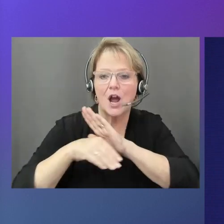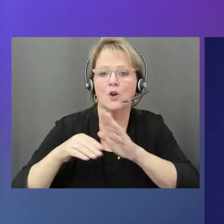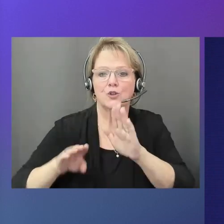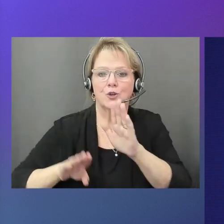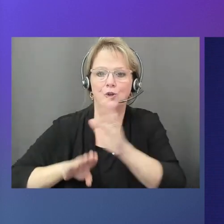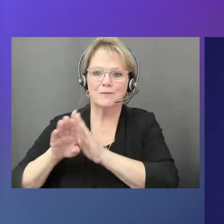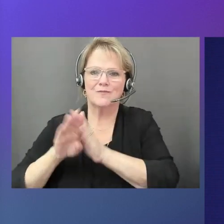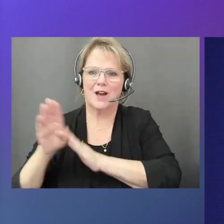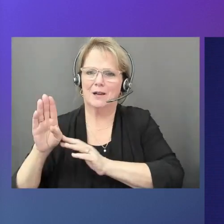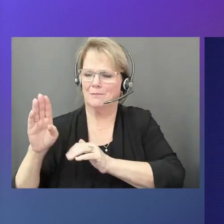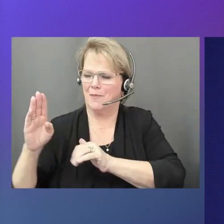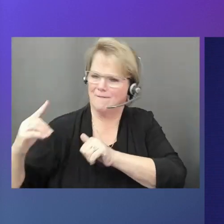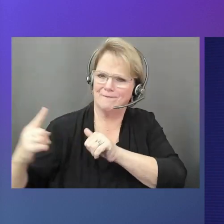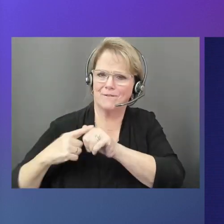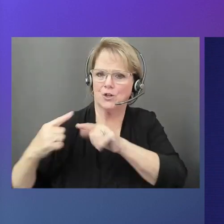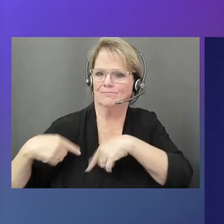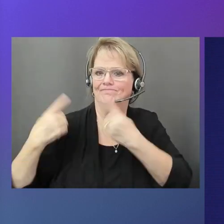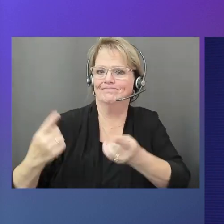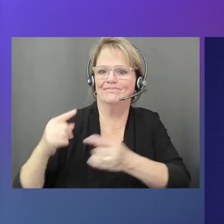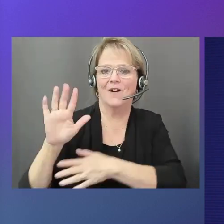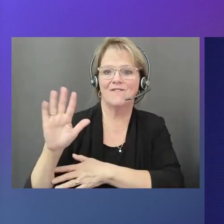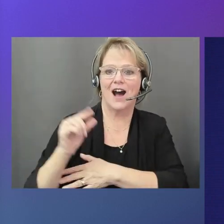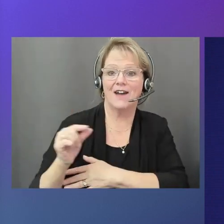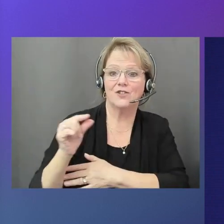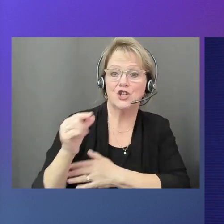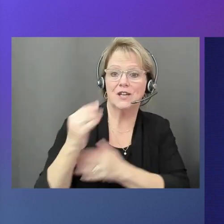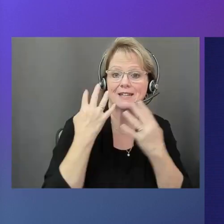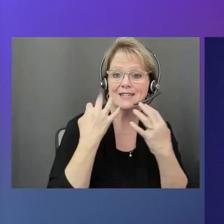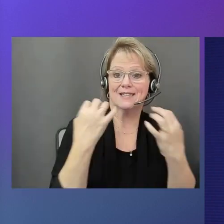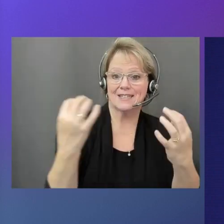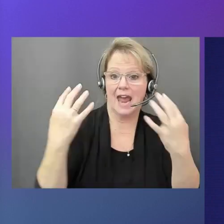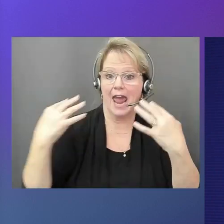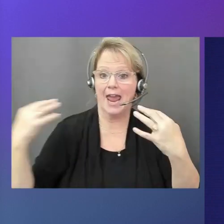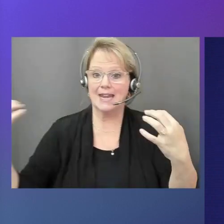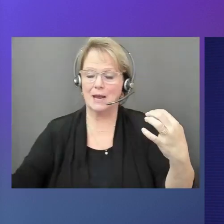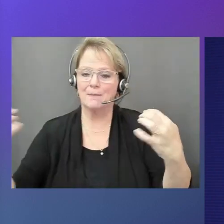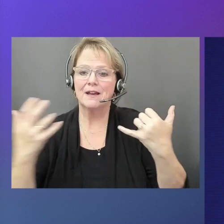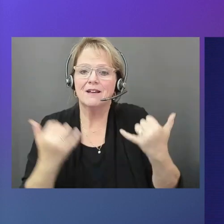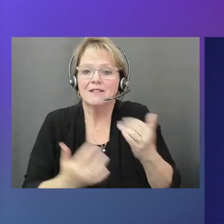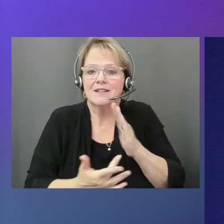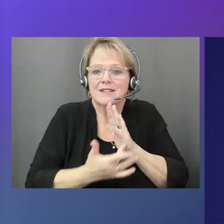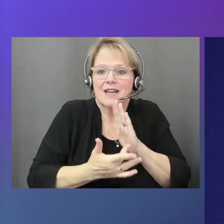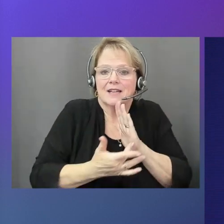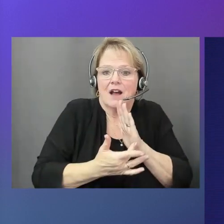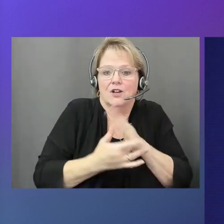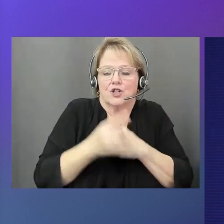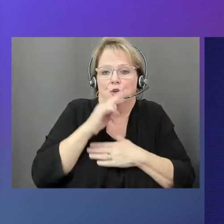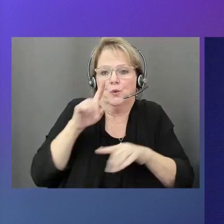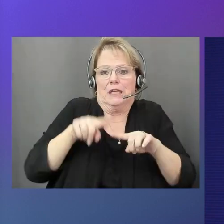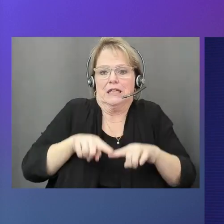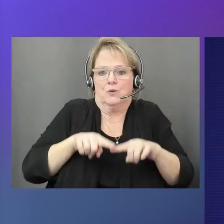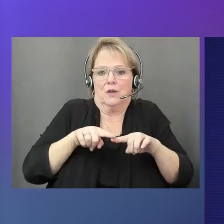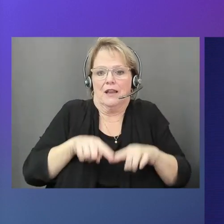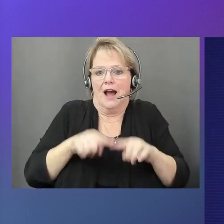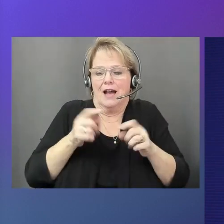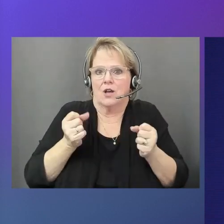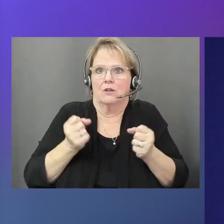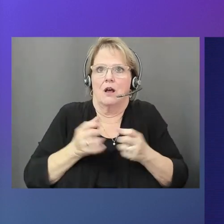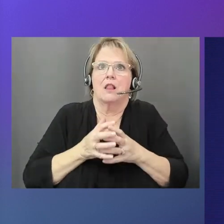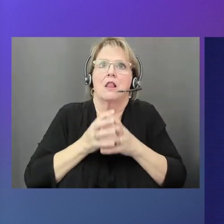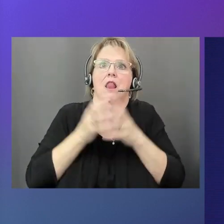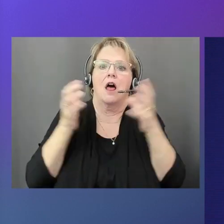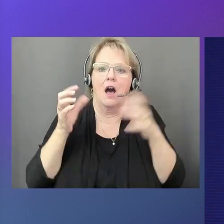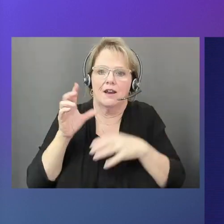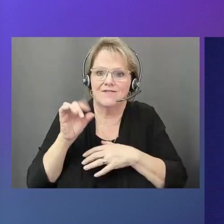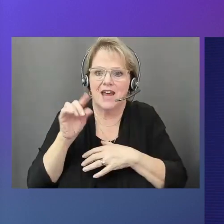stadium. So as I mentioned earlier today, technology of this kind of nature really relies on an enormous amount of data processing.